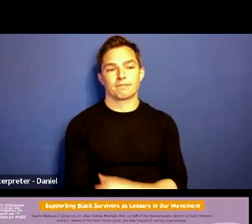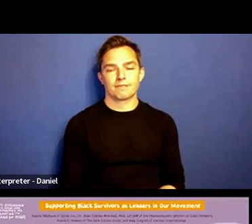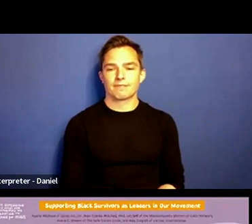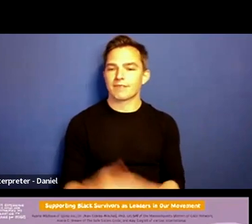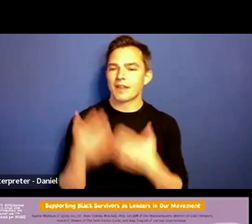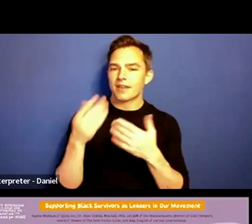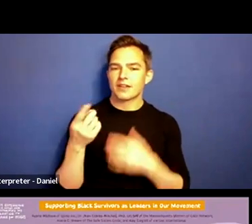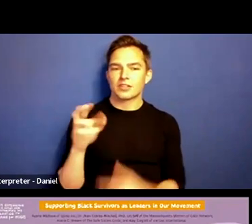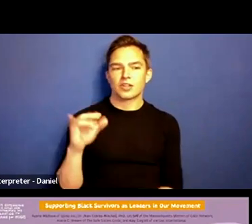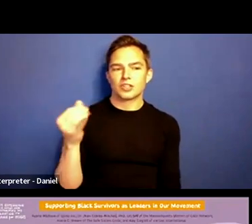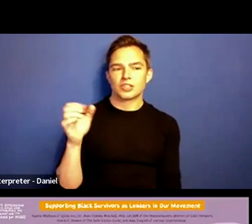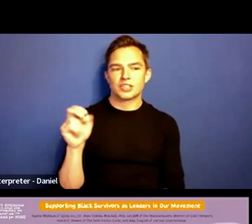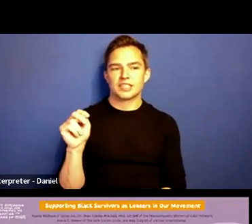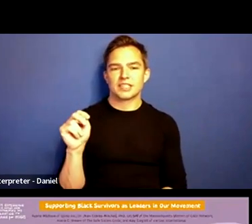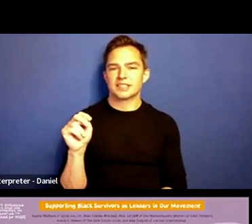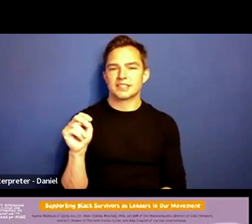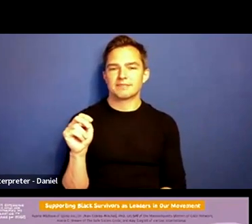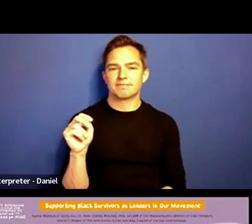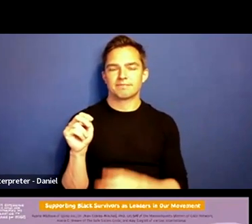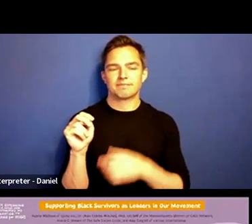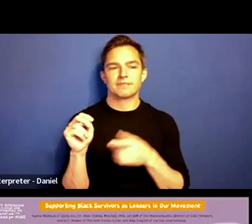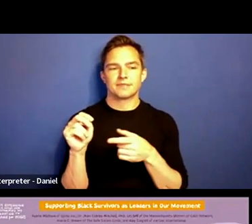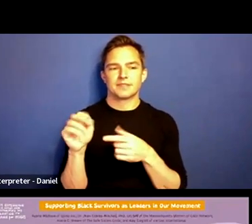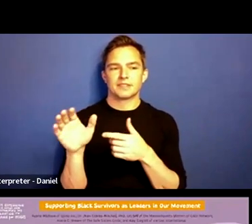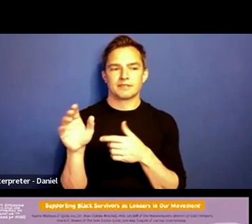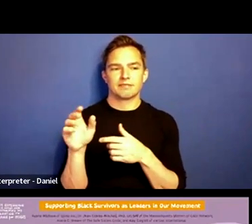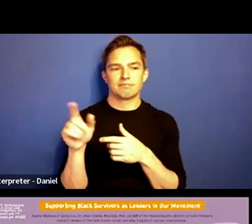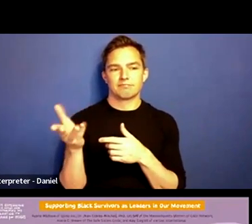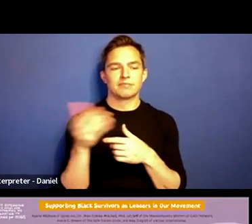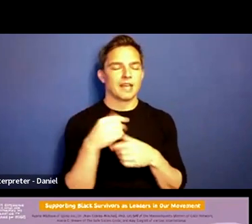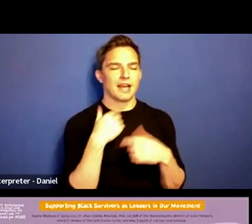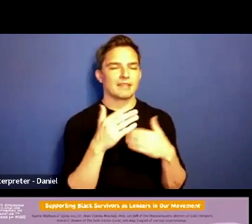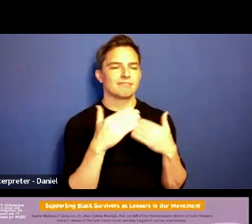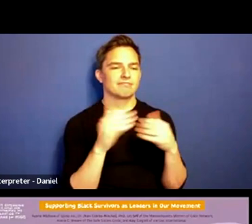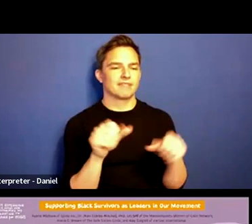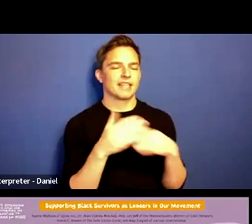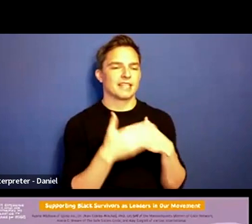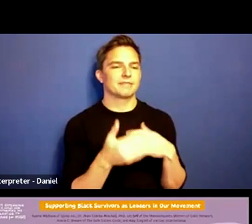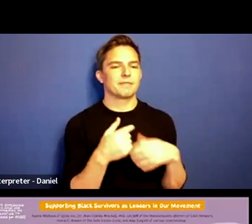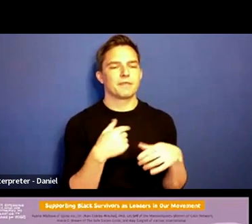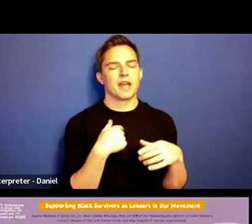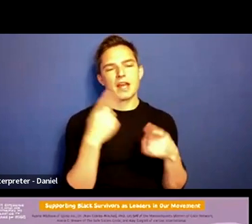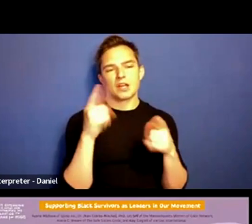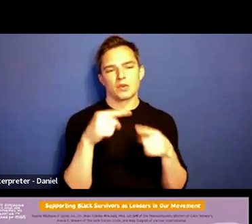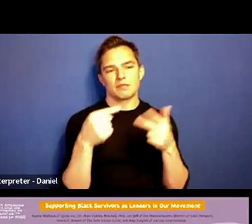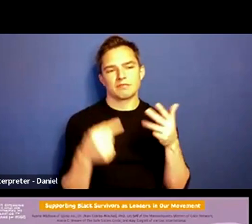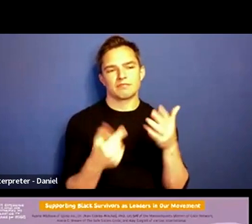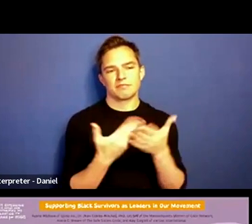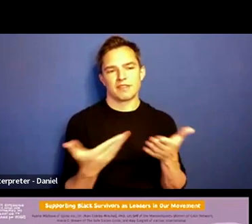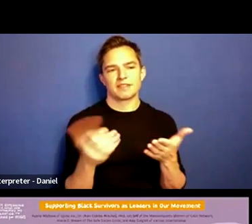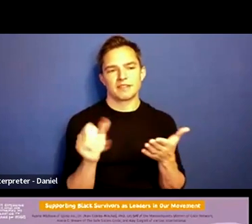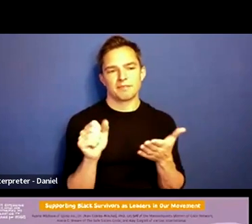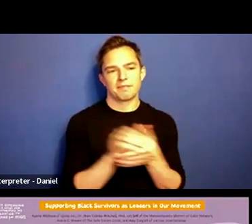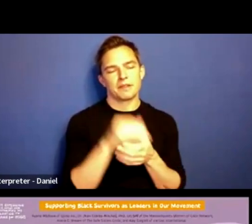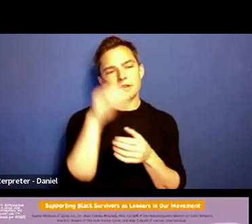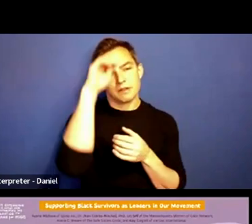Thank you. Dr. Jean or Kay? Yes, I can go next. I agree with many of those, but I think,